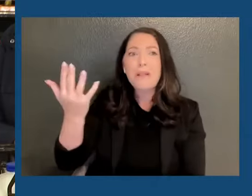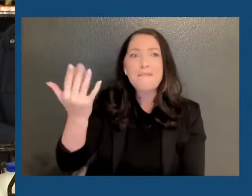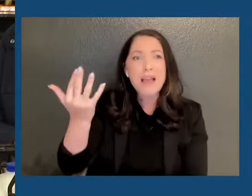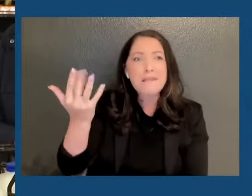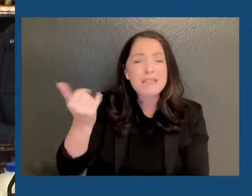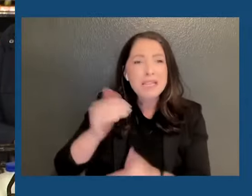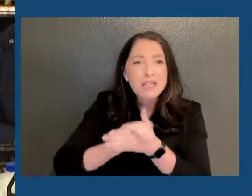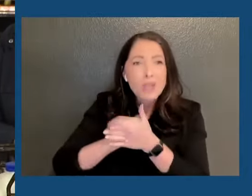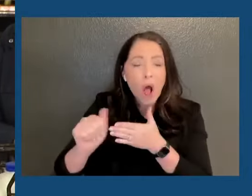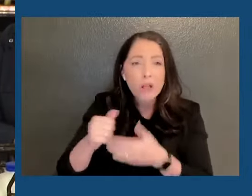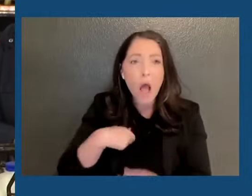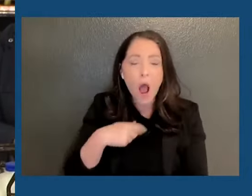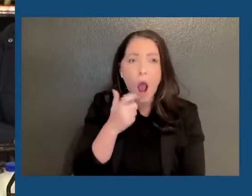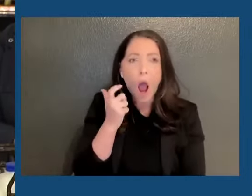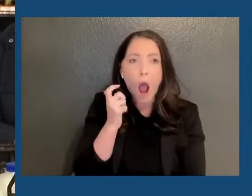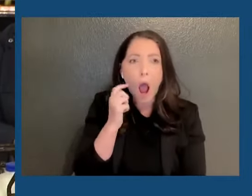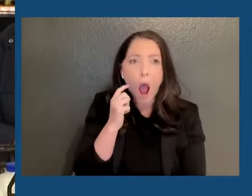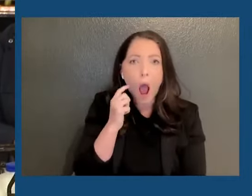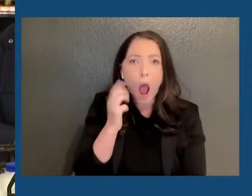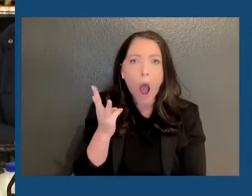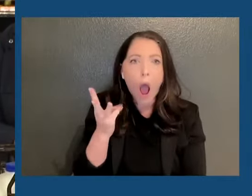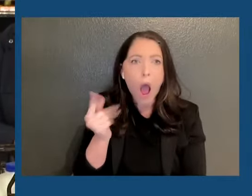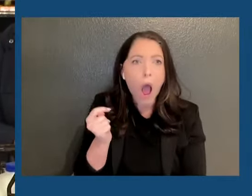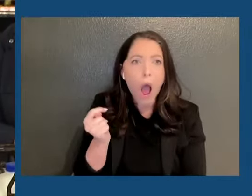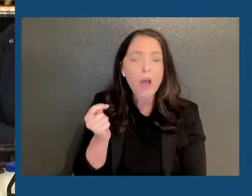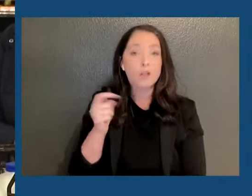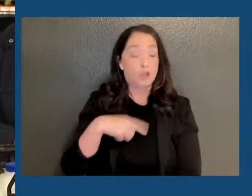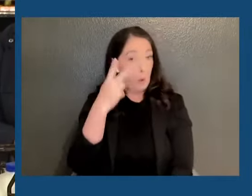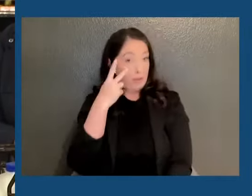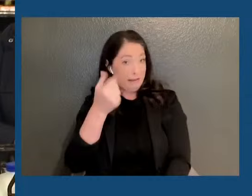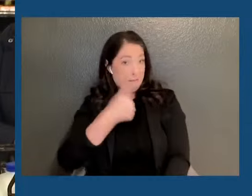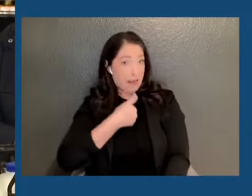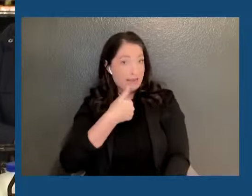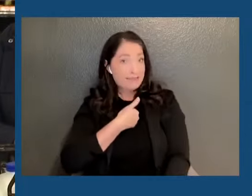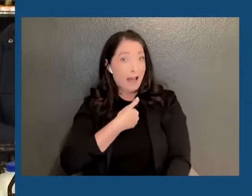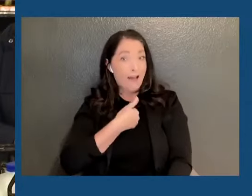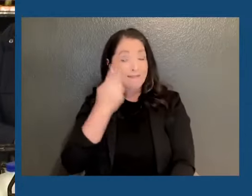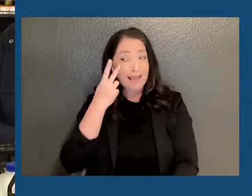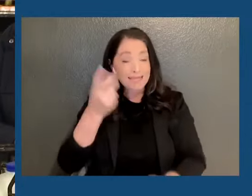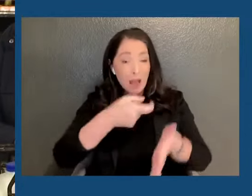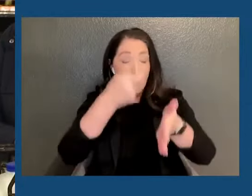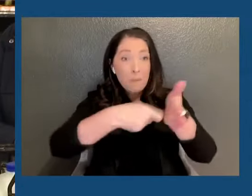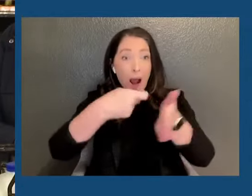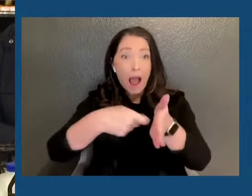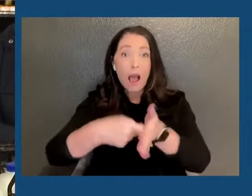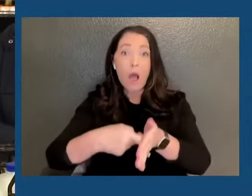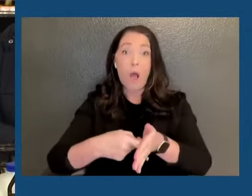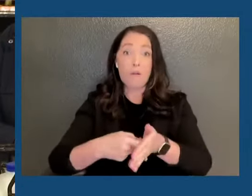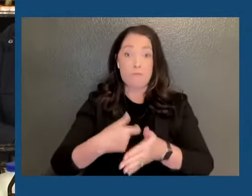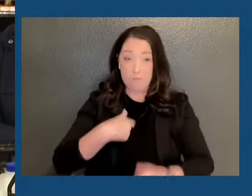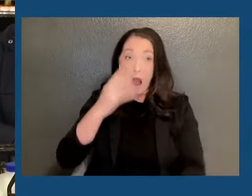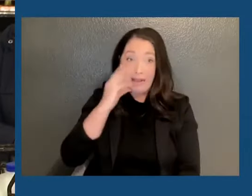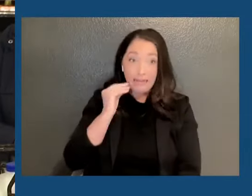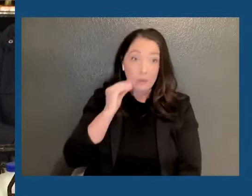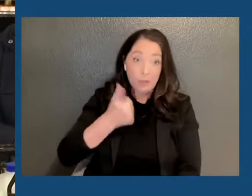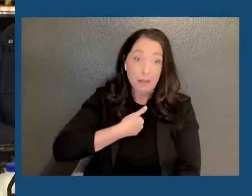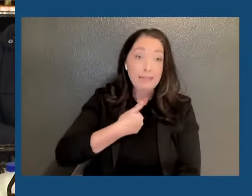So seeing these prices firsthand is something I experience as a New Yorker as